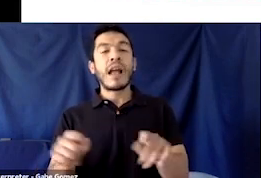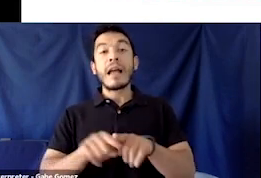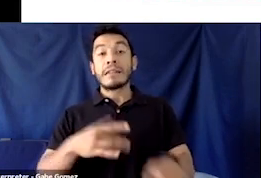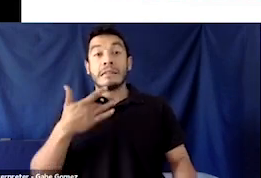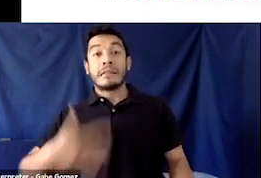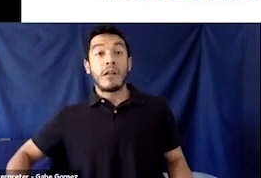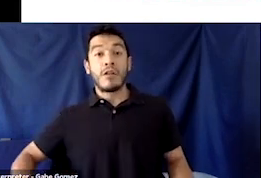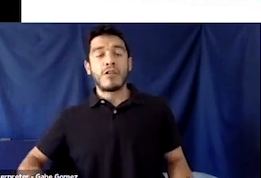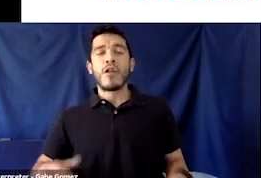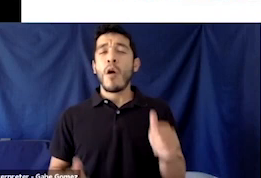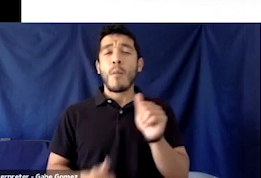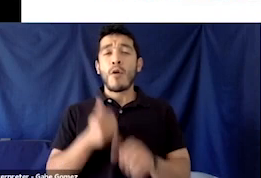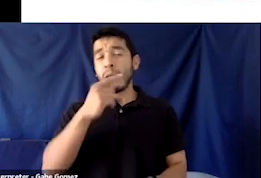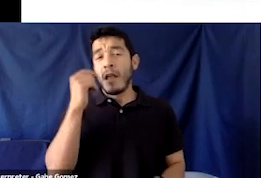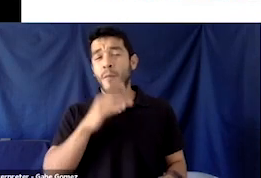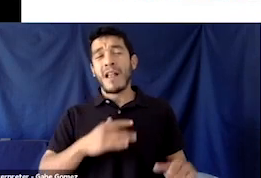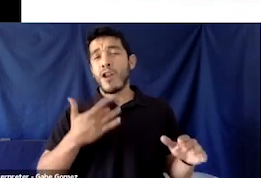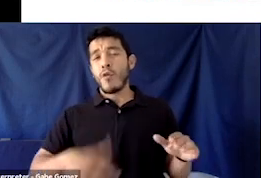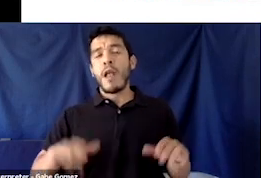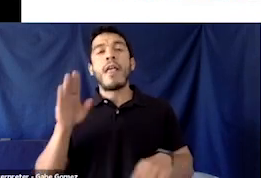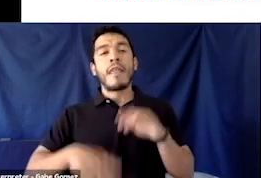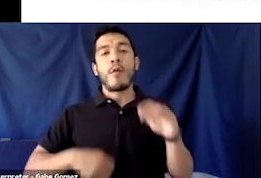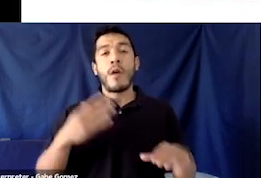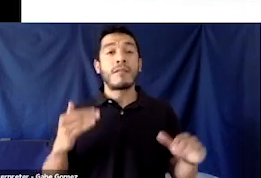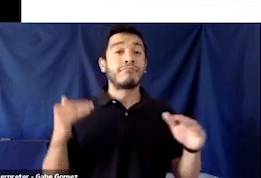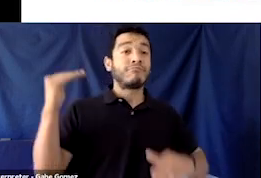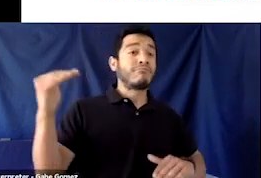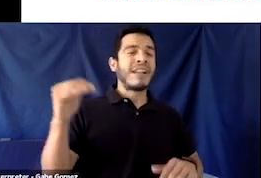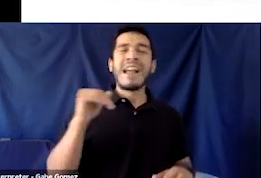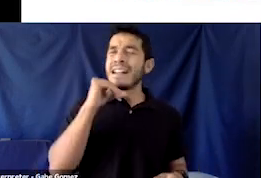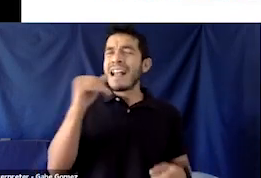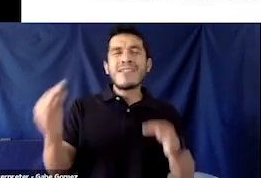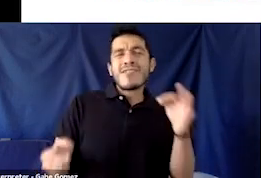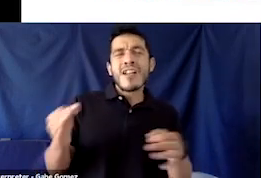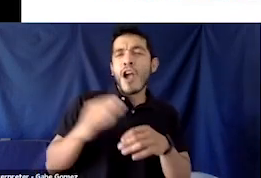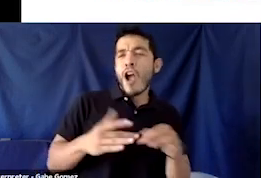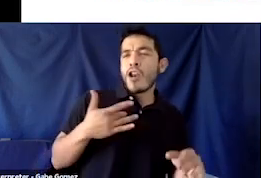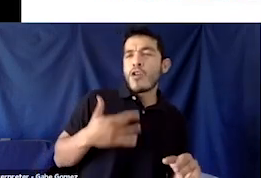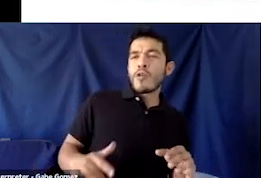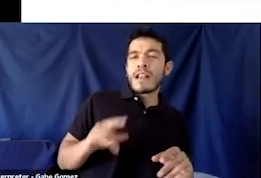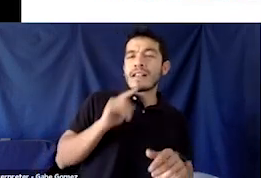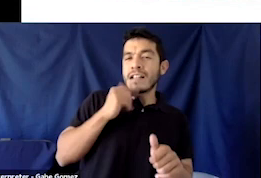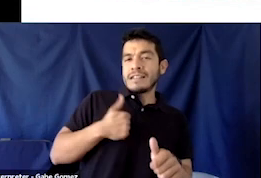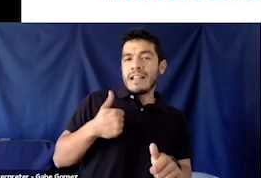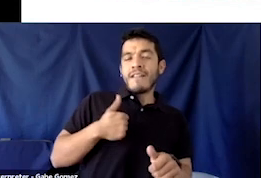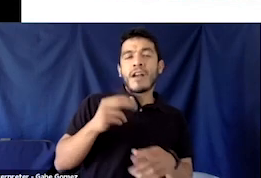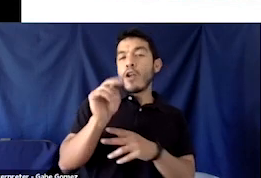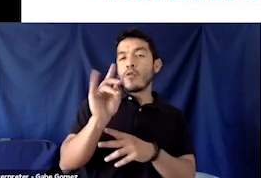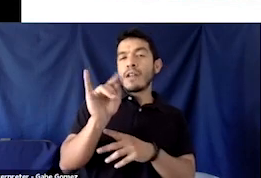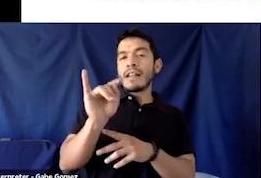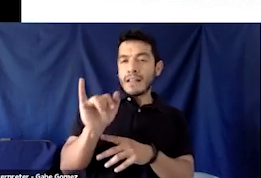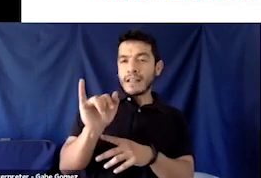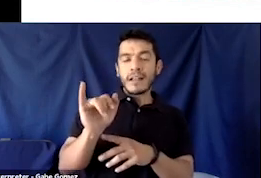Now, again, not necessarily a judgment on nudity or objectification, but more looking at the statistically significant differences